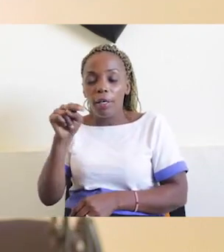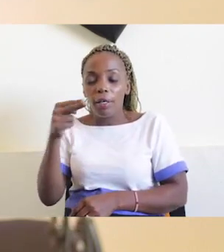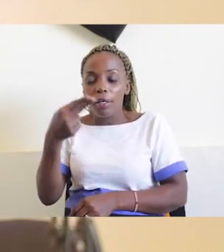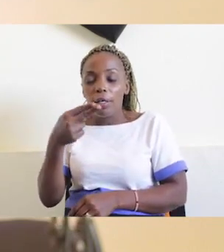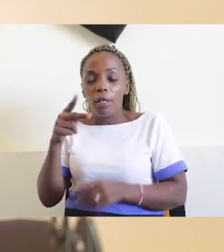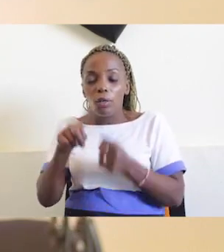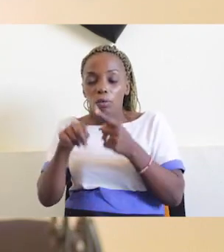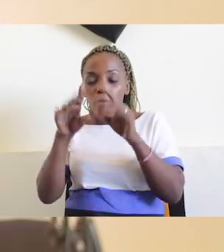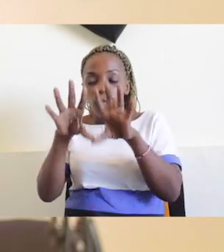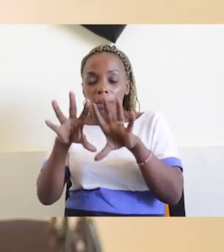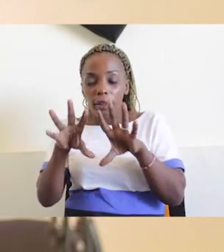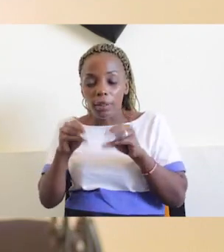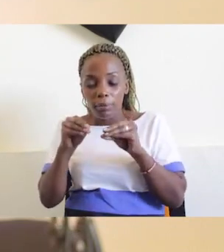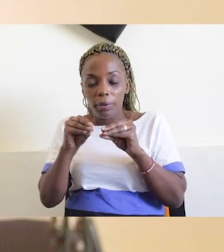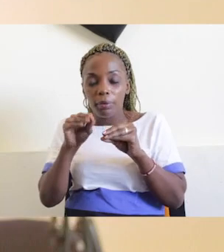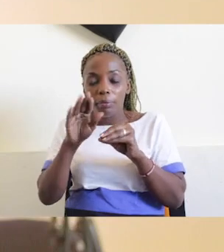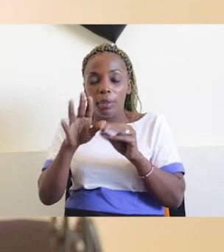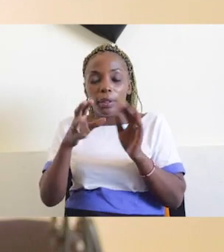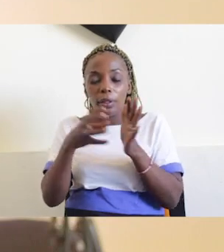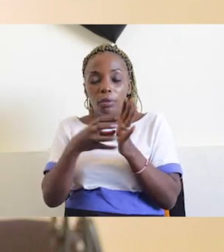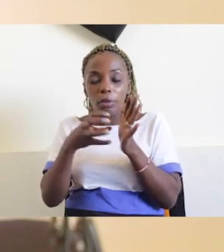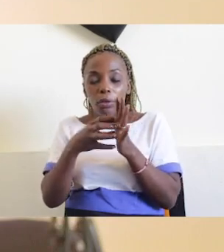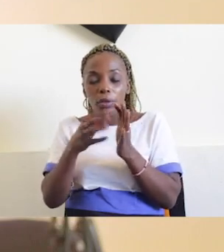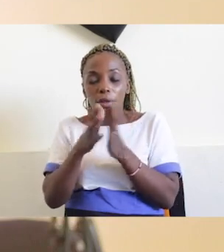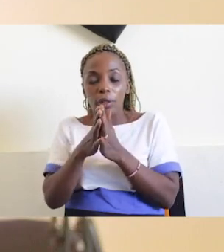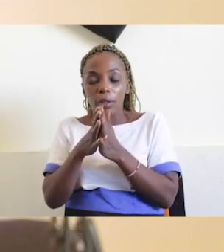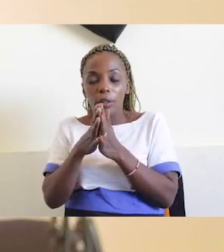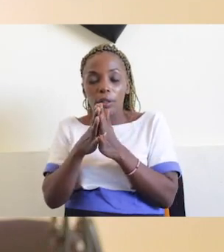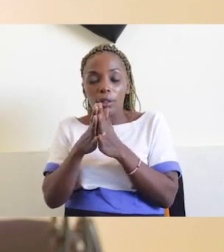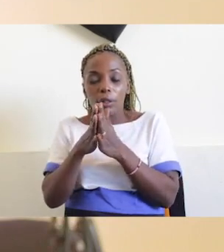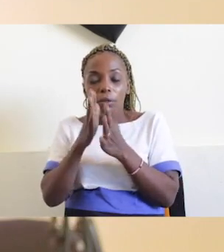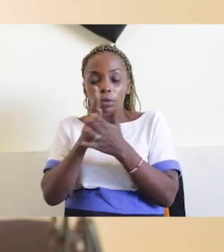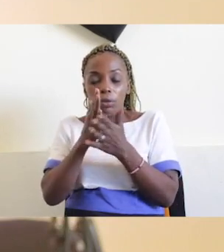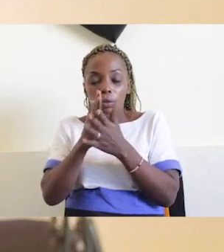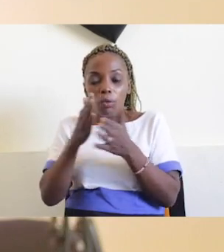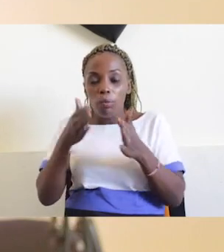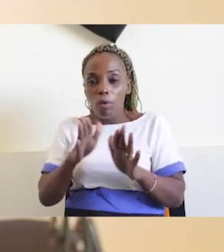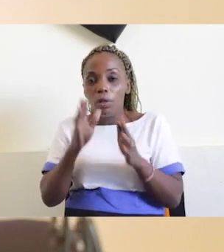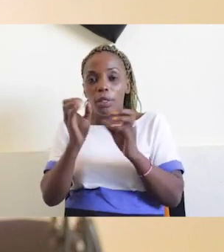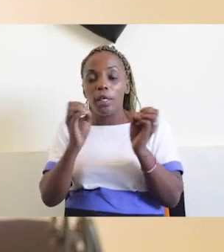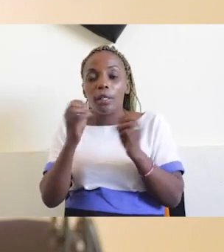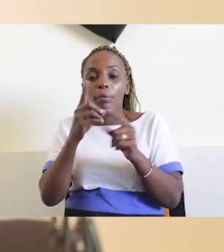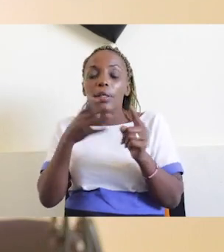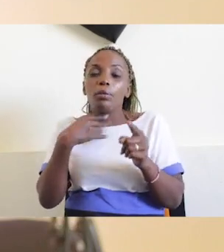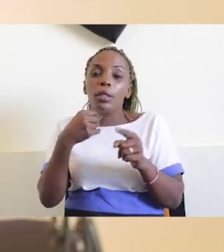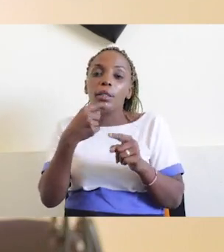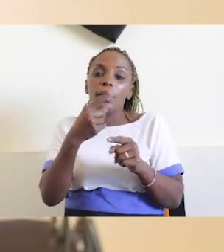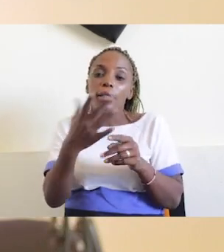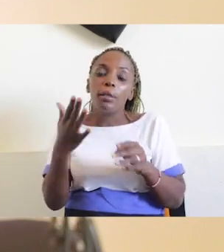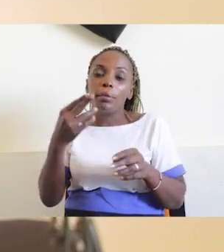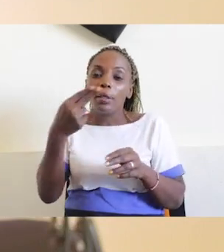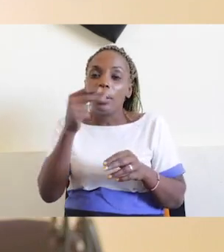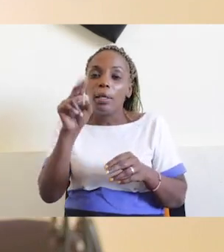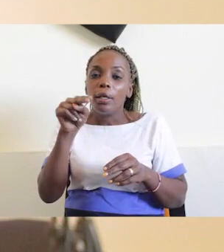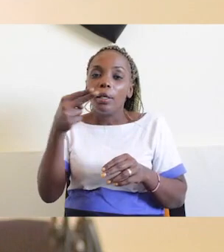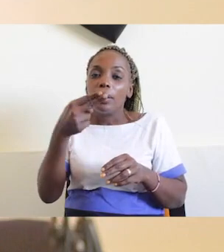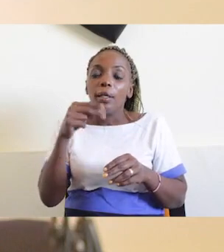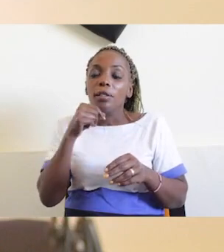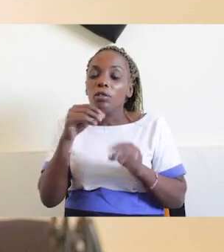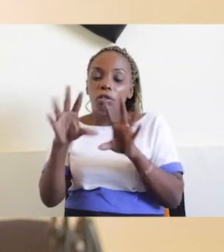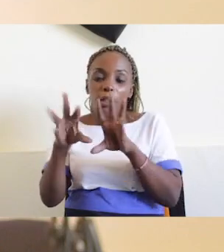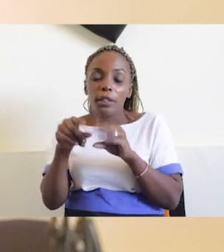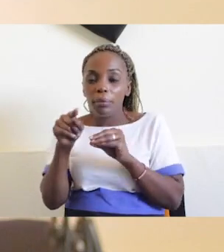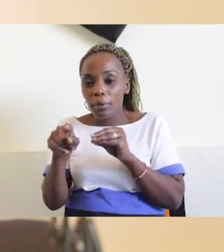to accept her situation and her condition of barrenness. But let me tell you, Hannah did not settle